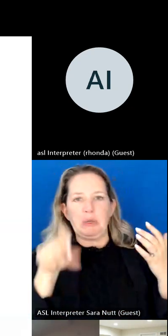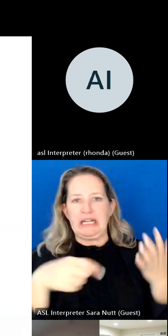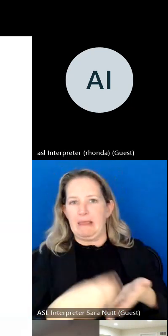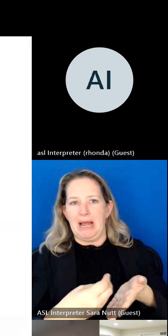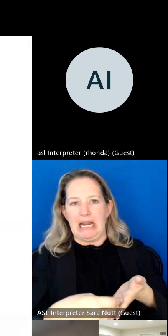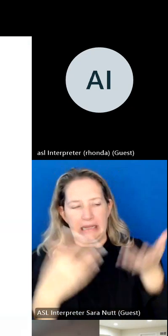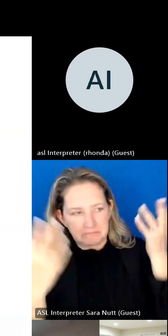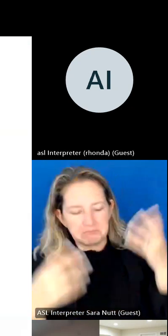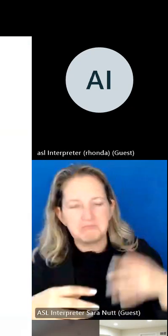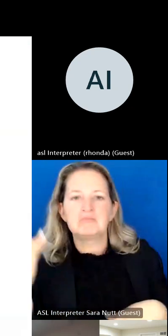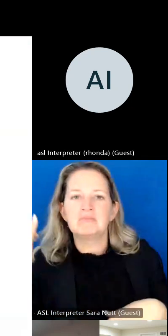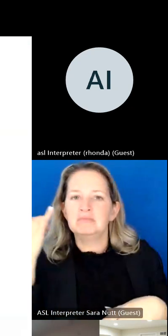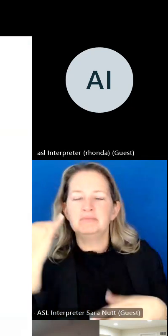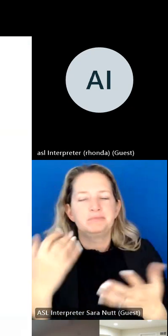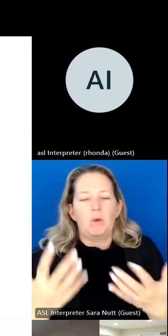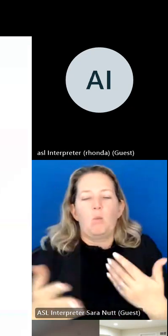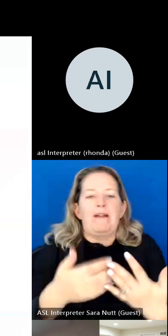never